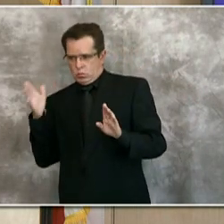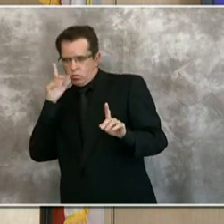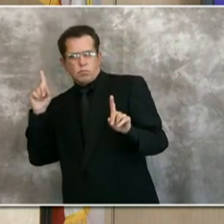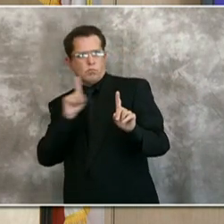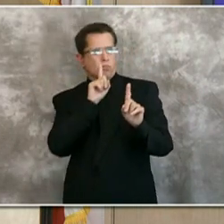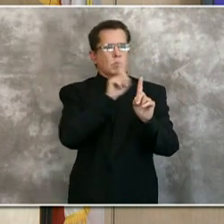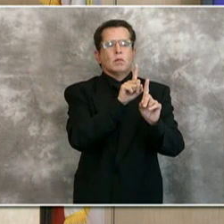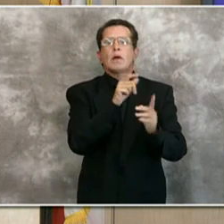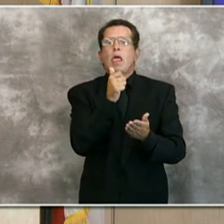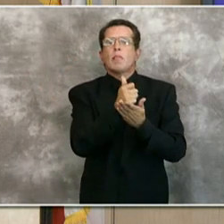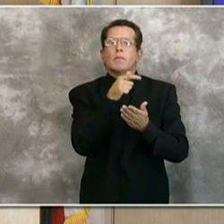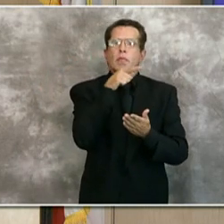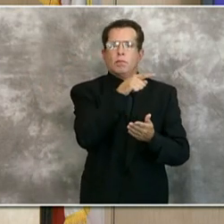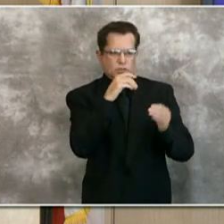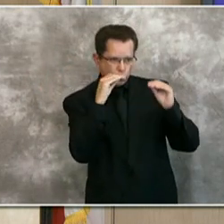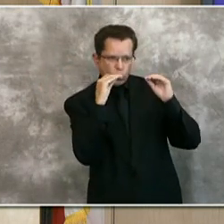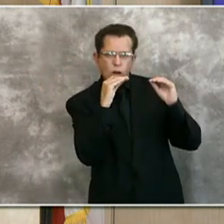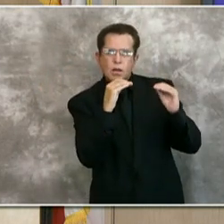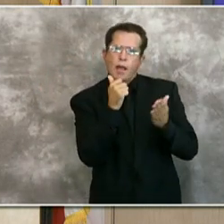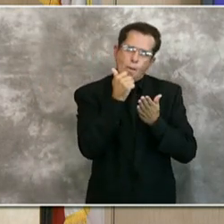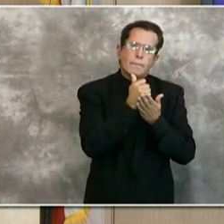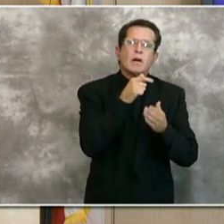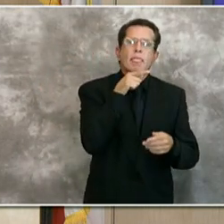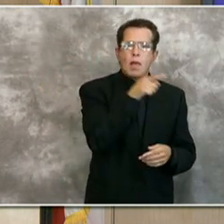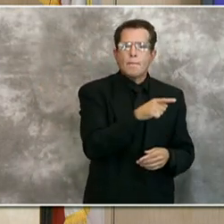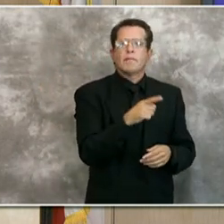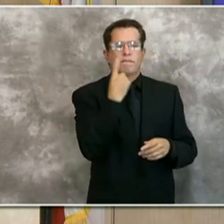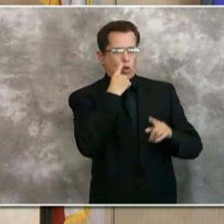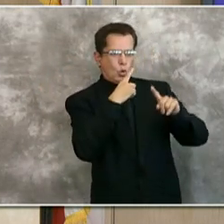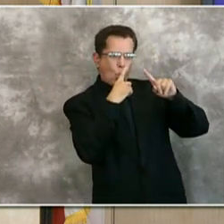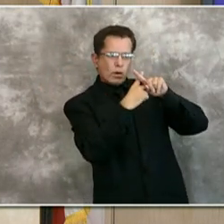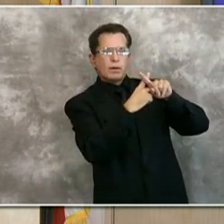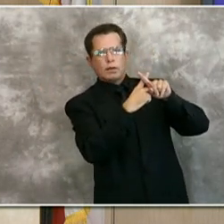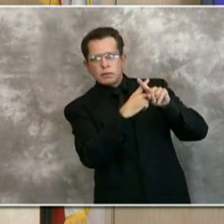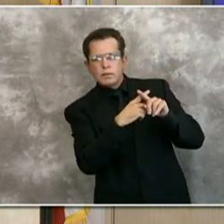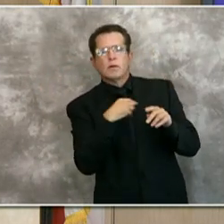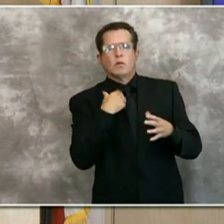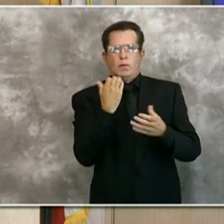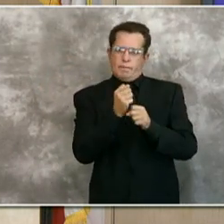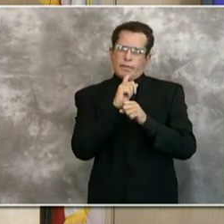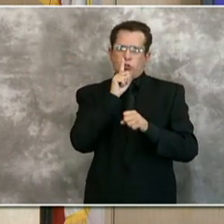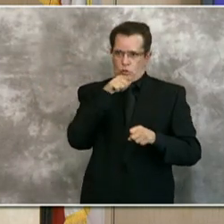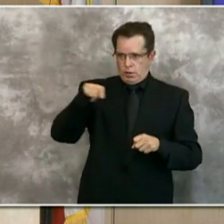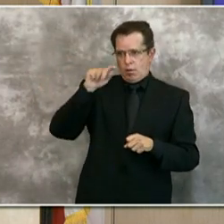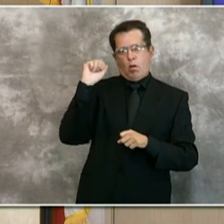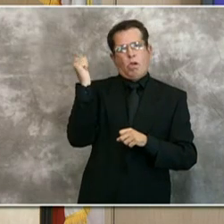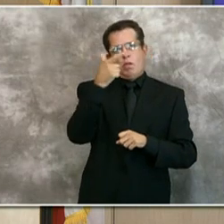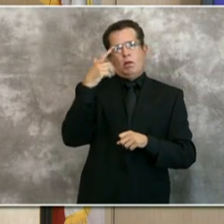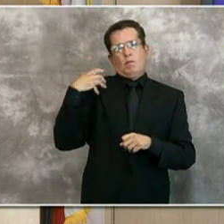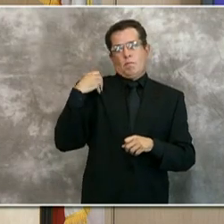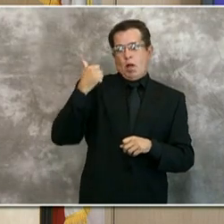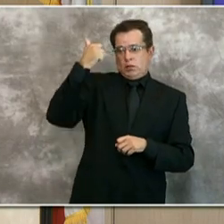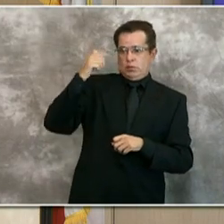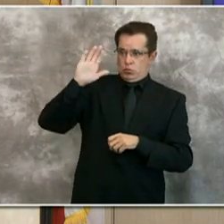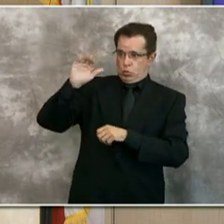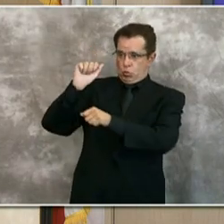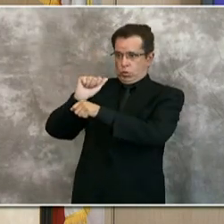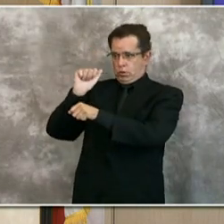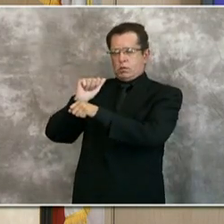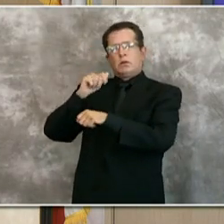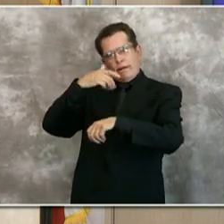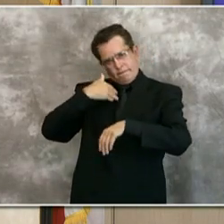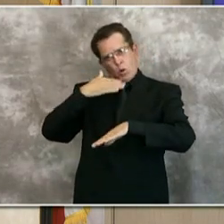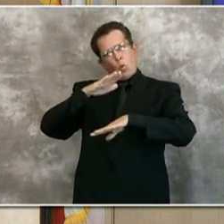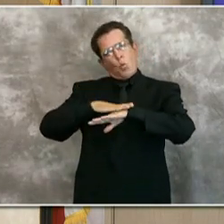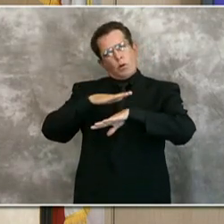given quarantine instructions. But in addition to this, we want to make sure that employers are notifying every employee at that